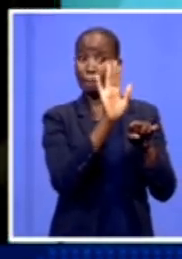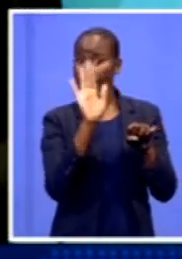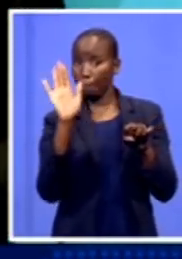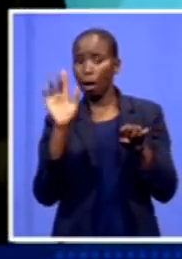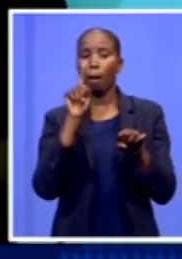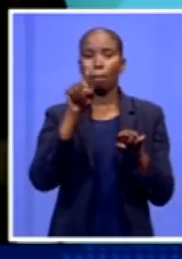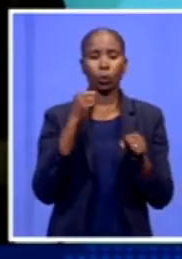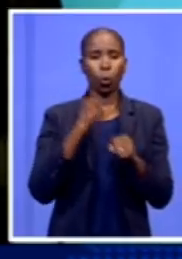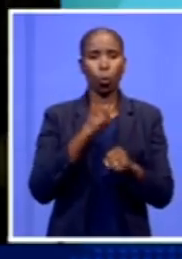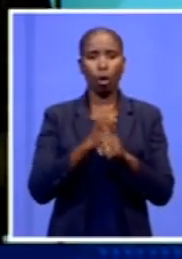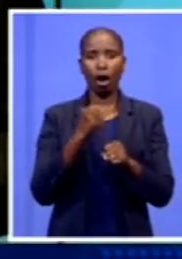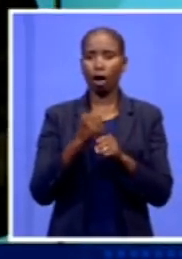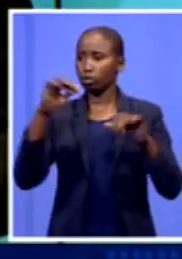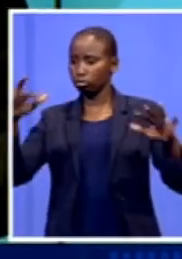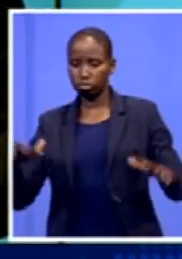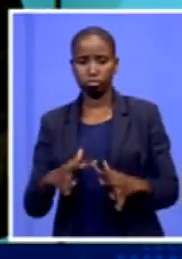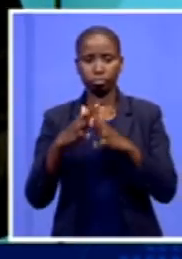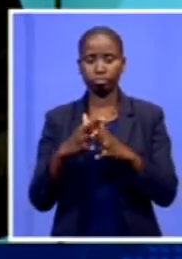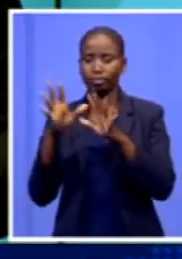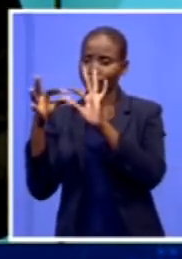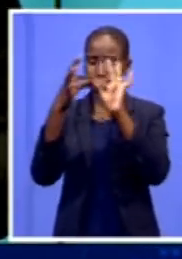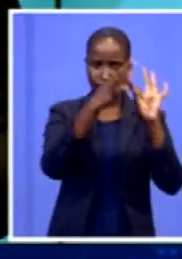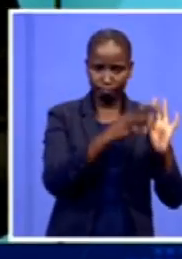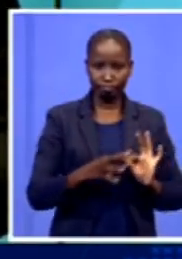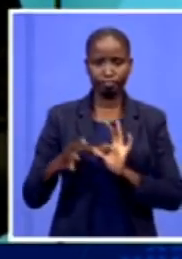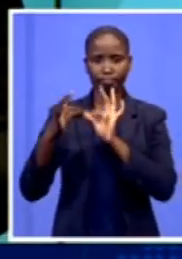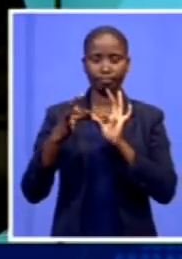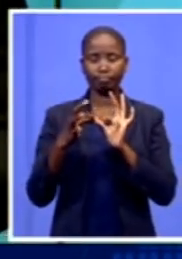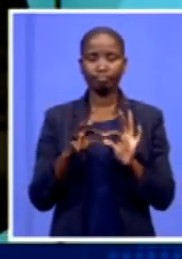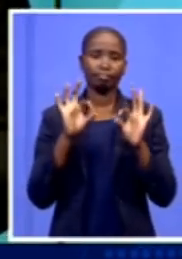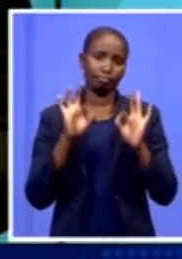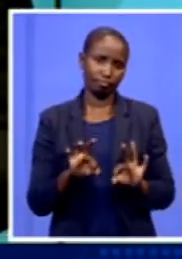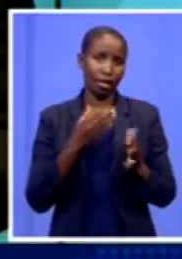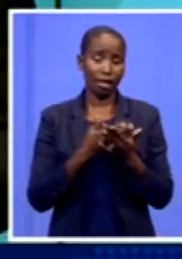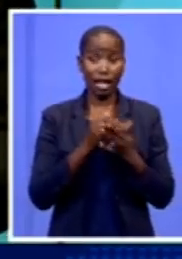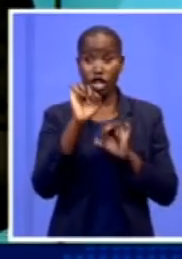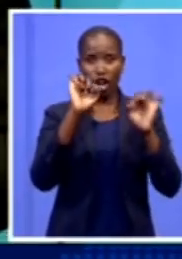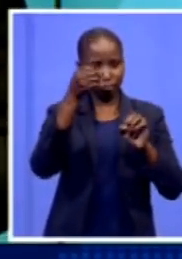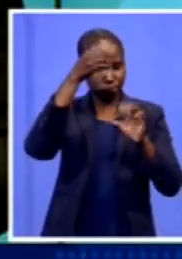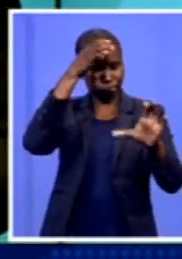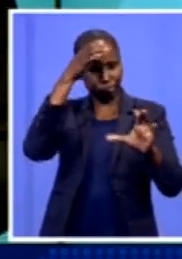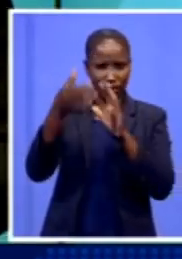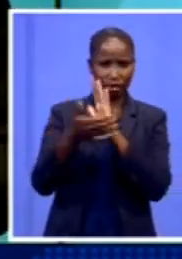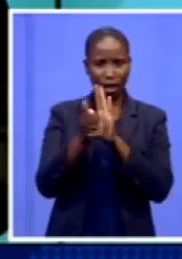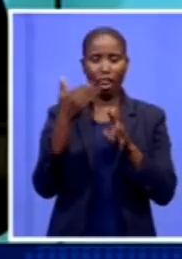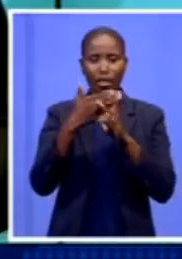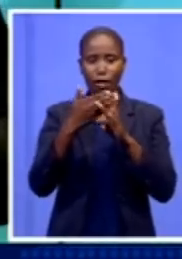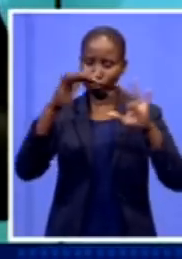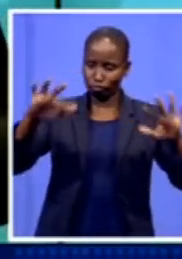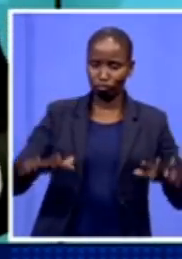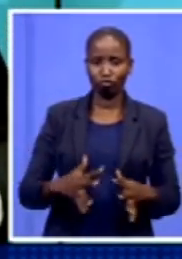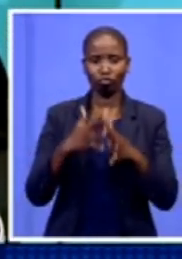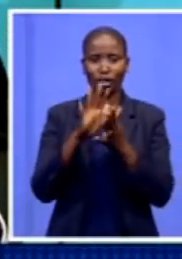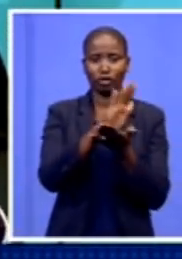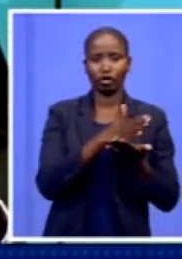manner and bring complementary expertise and skills. And I say this advisedly so that